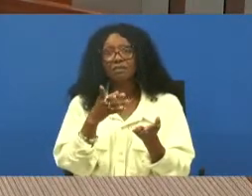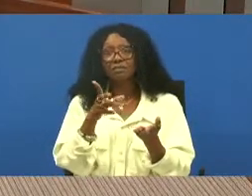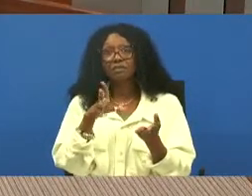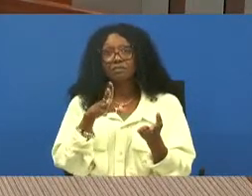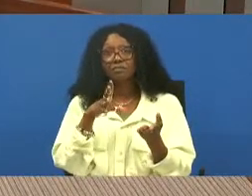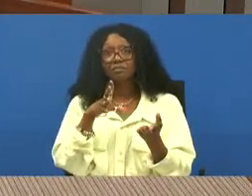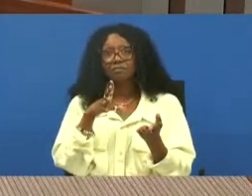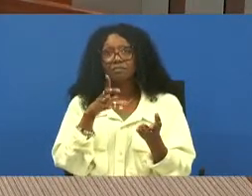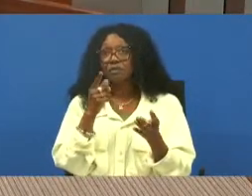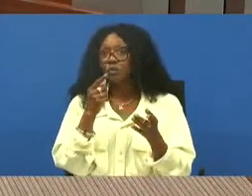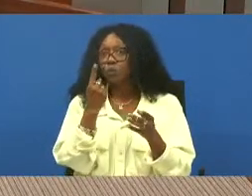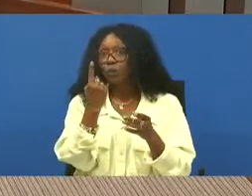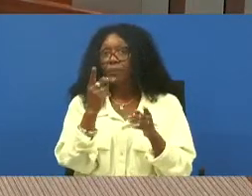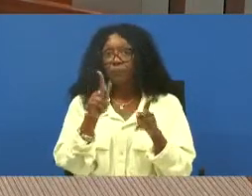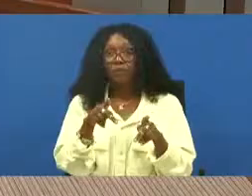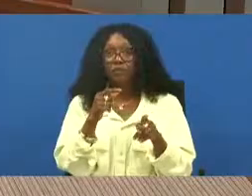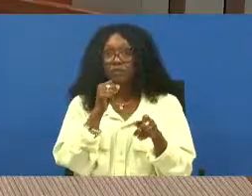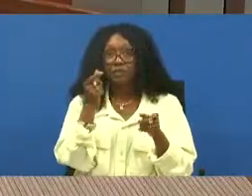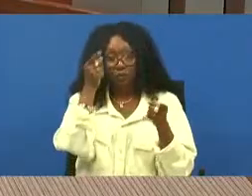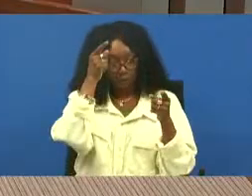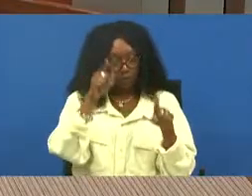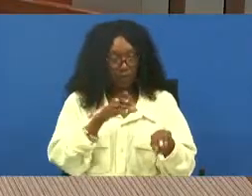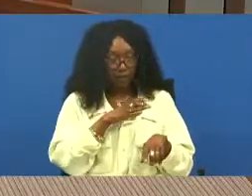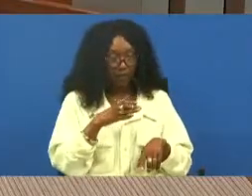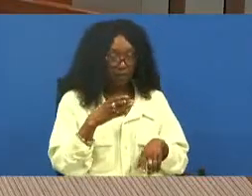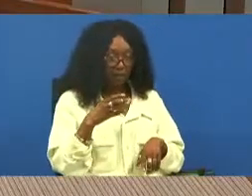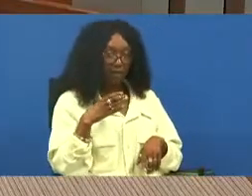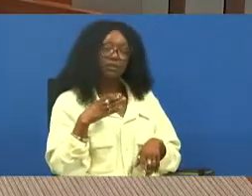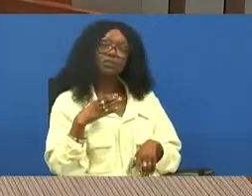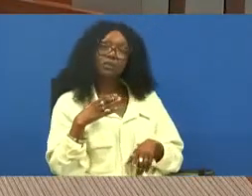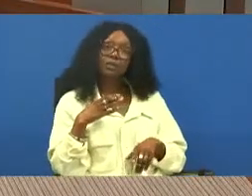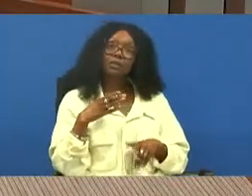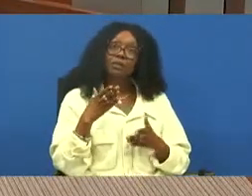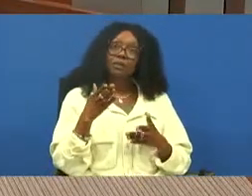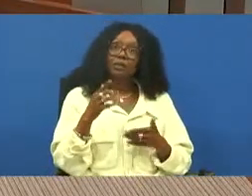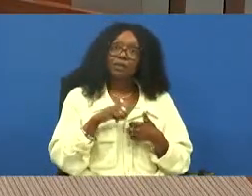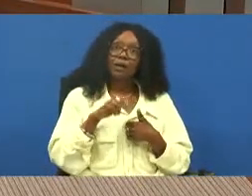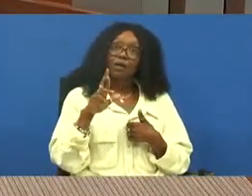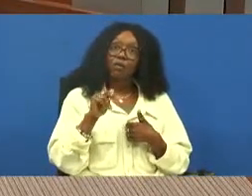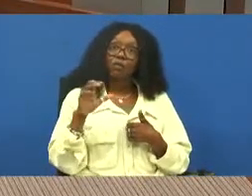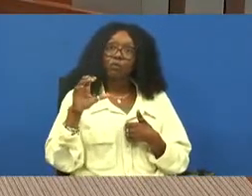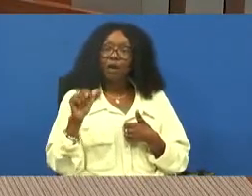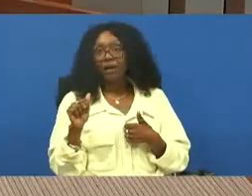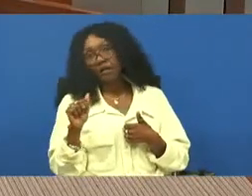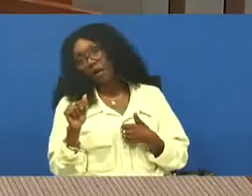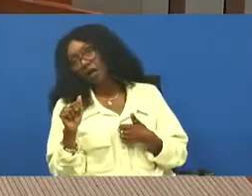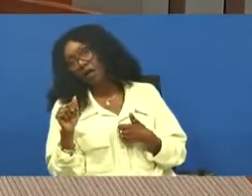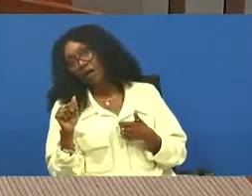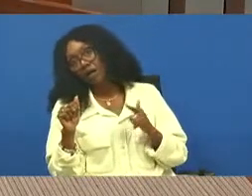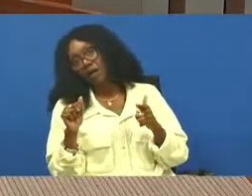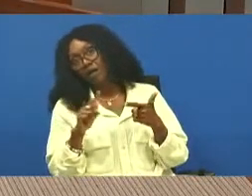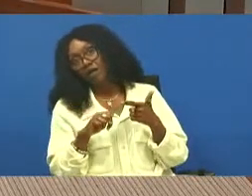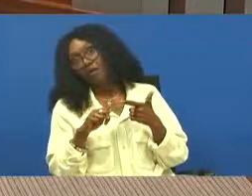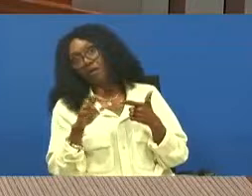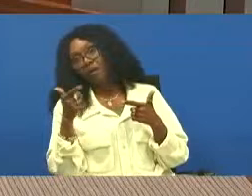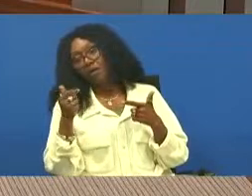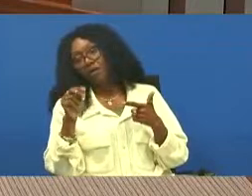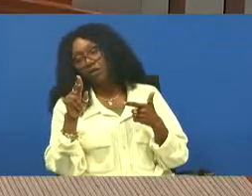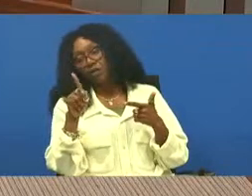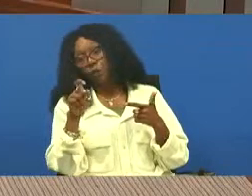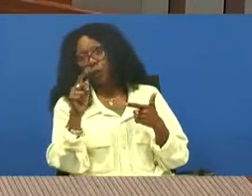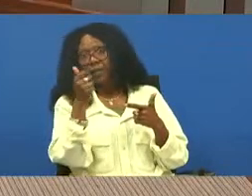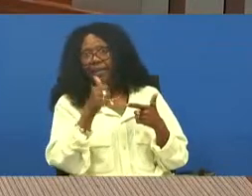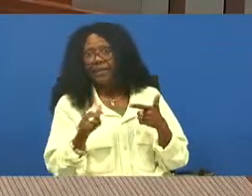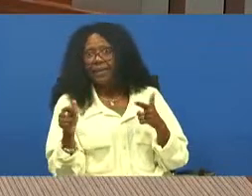65. Seeing none, we'll go to council. Motion by Councilwoman Rocca, second by Councilman Goday. Any